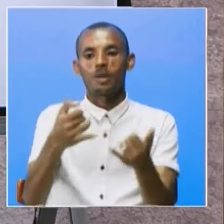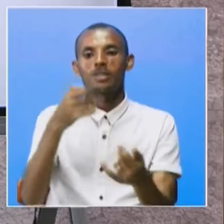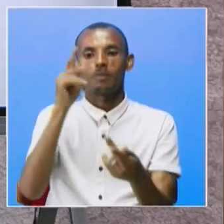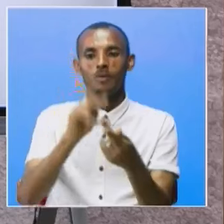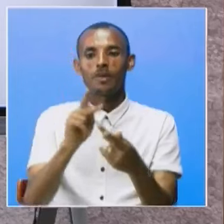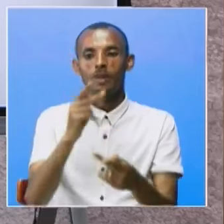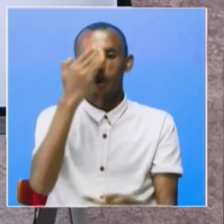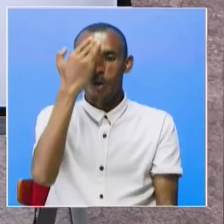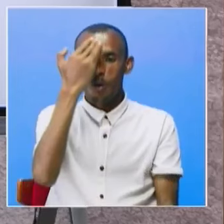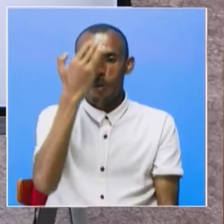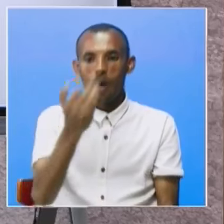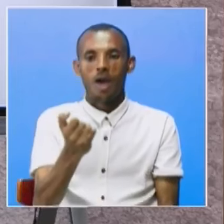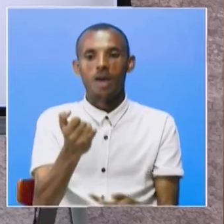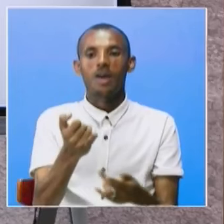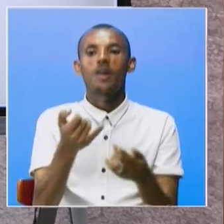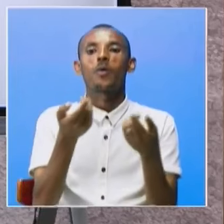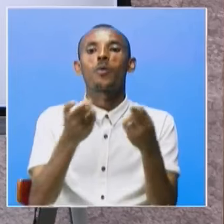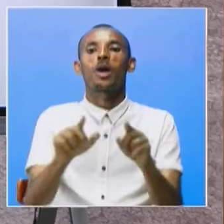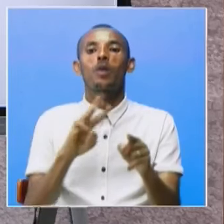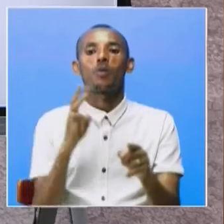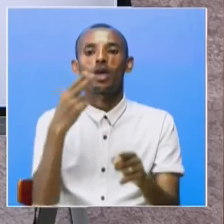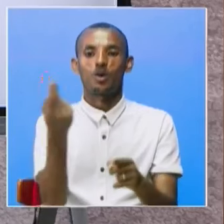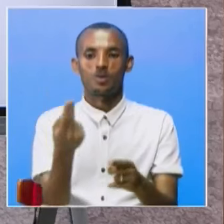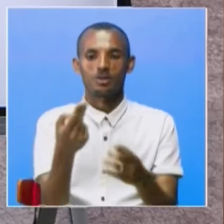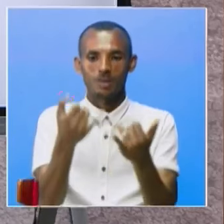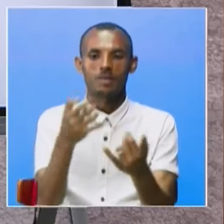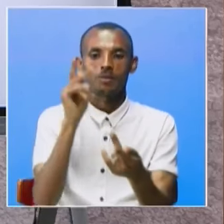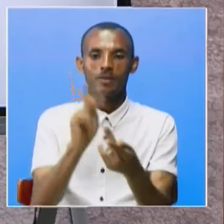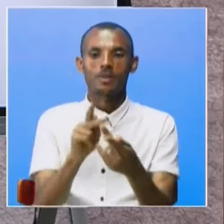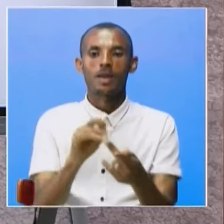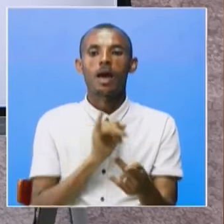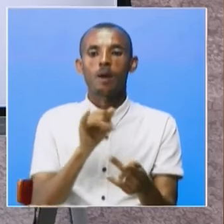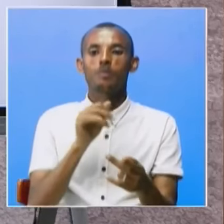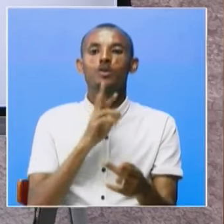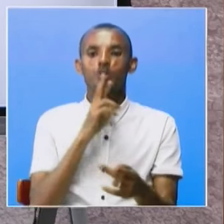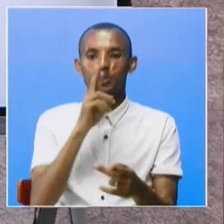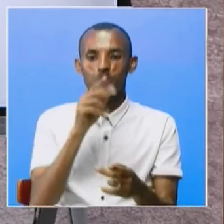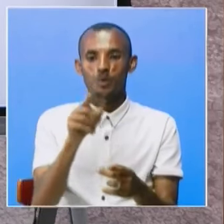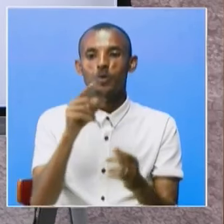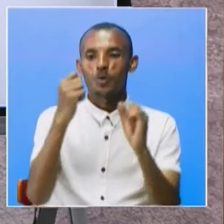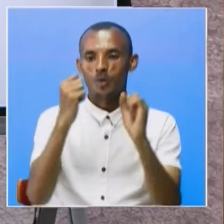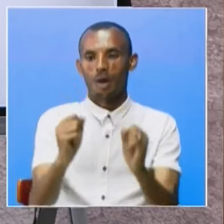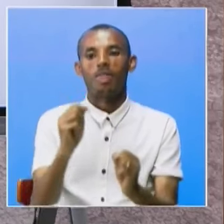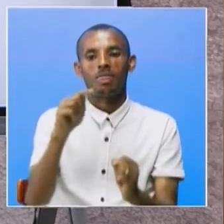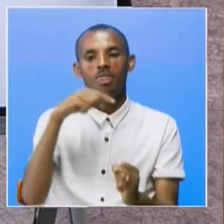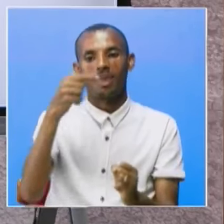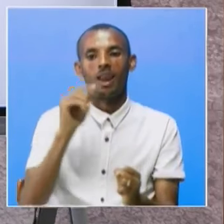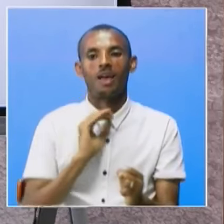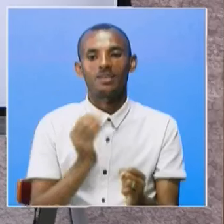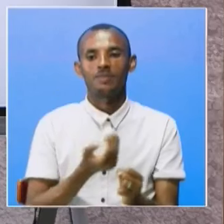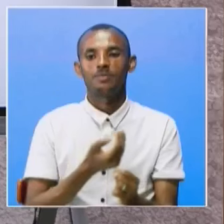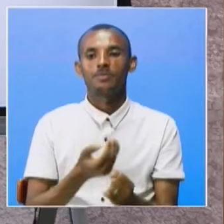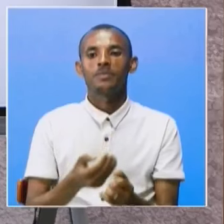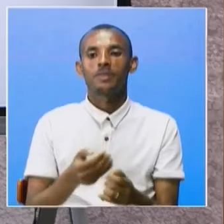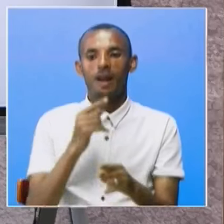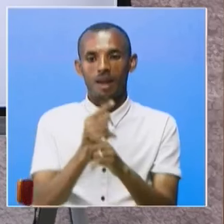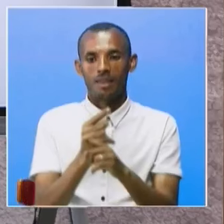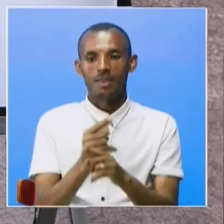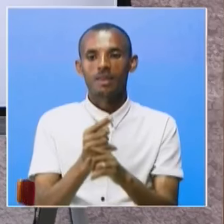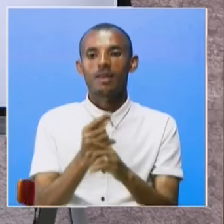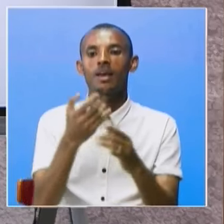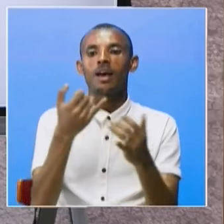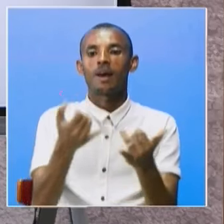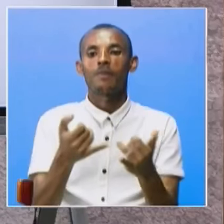or when we use the present perfect? I am sure you can tell it. You can tell us, right? And have you done the